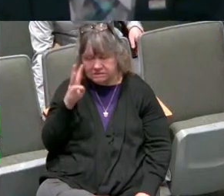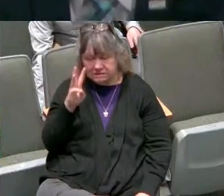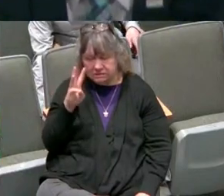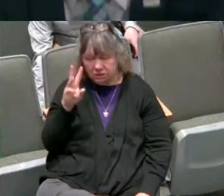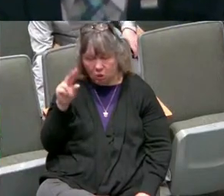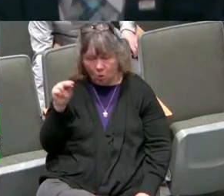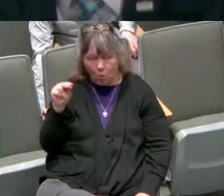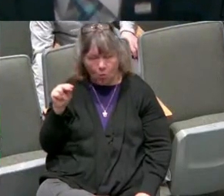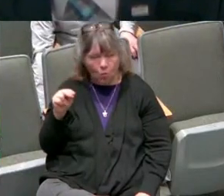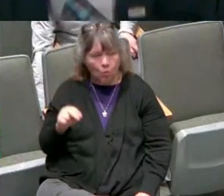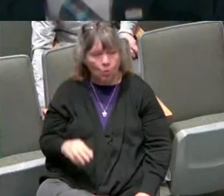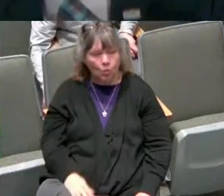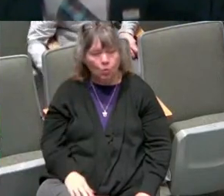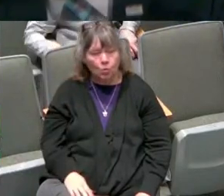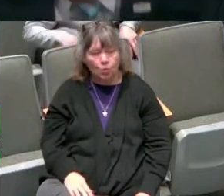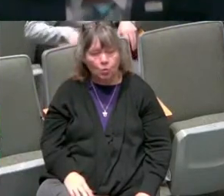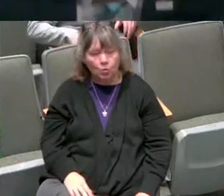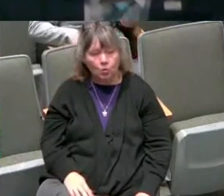apartment